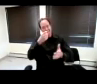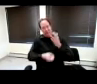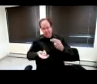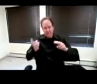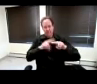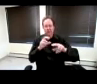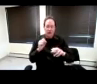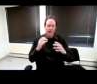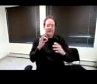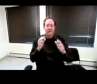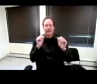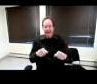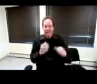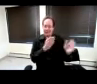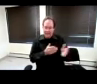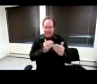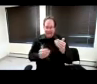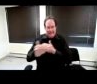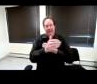So, those are all things we think about.